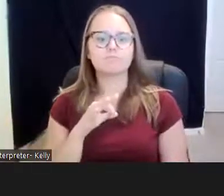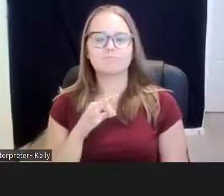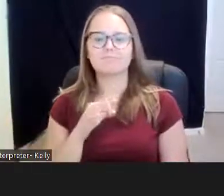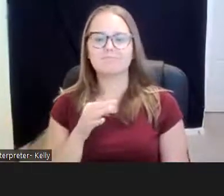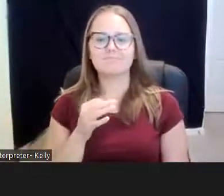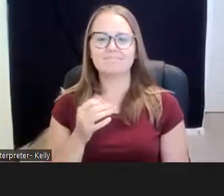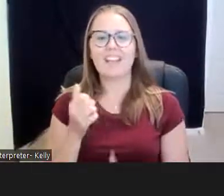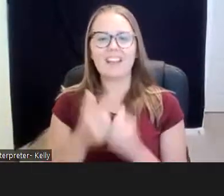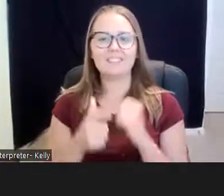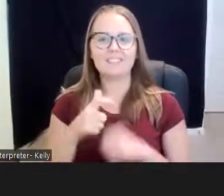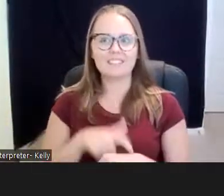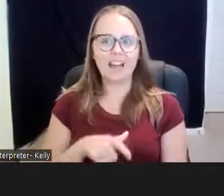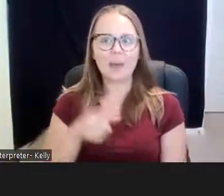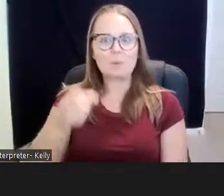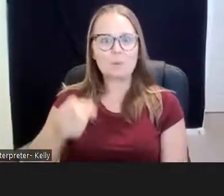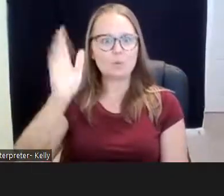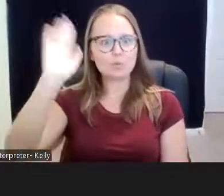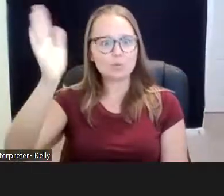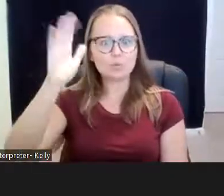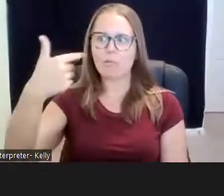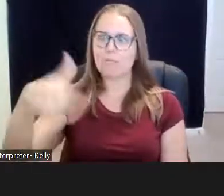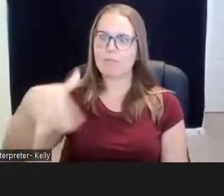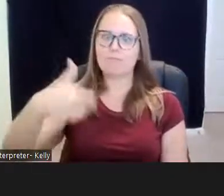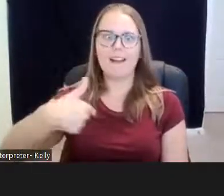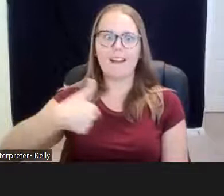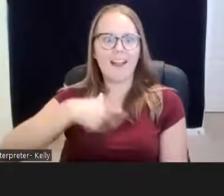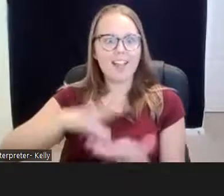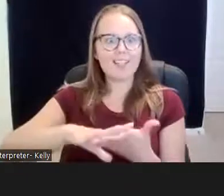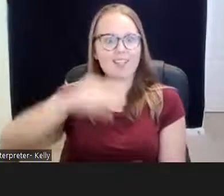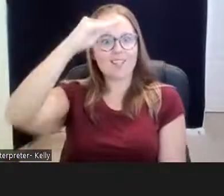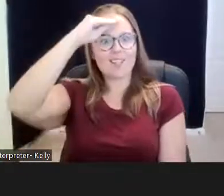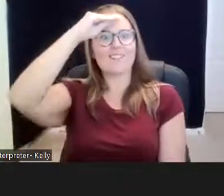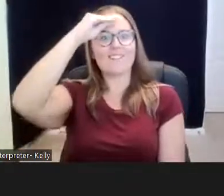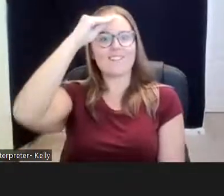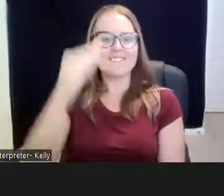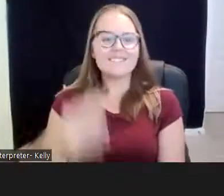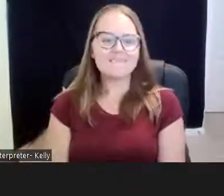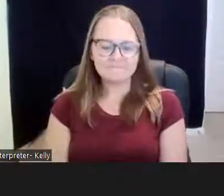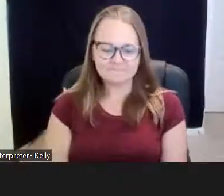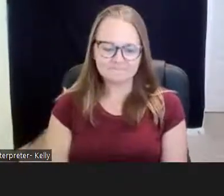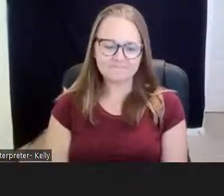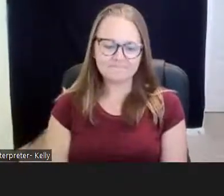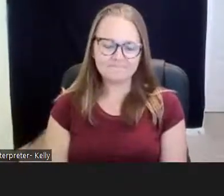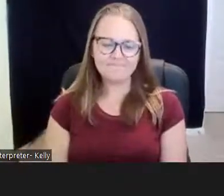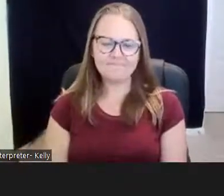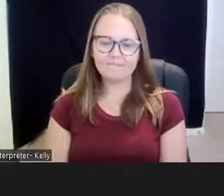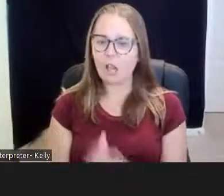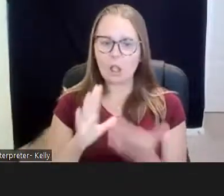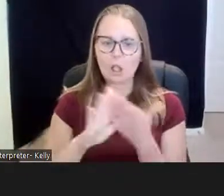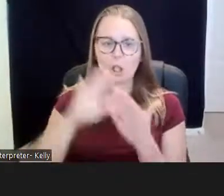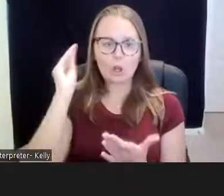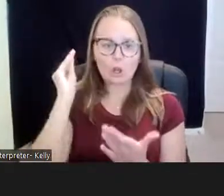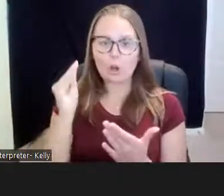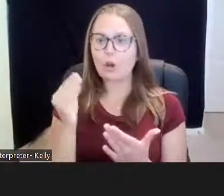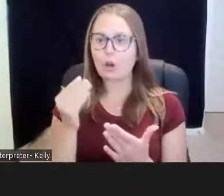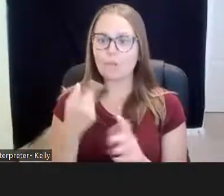you, I learn so much more. And I think, you know, in taking away from all of the research